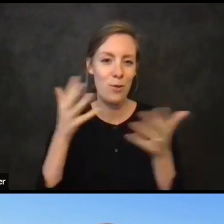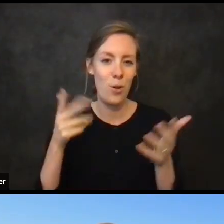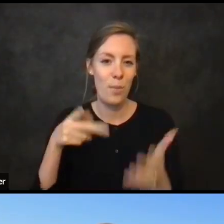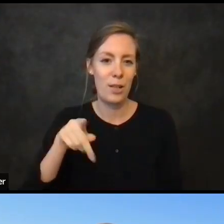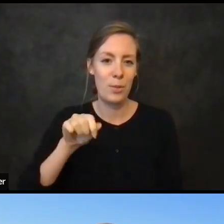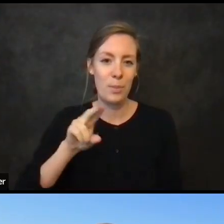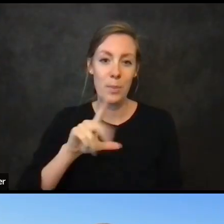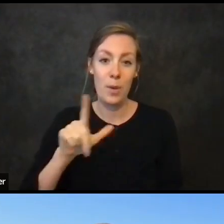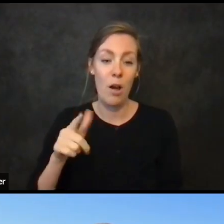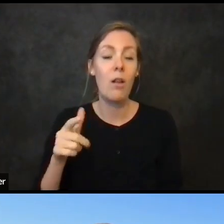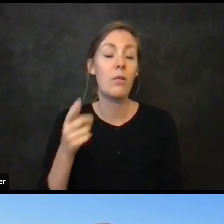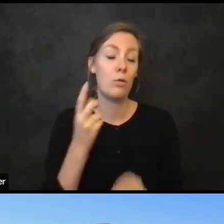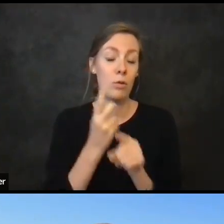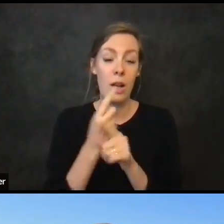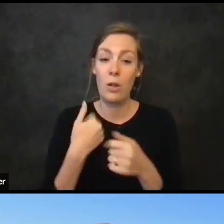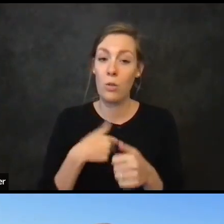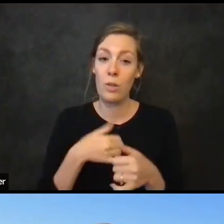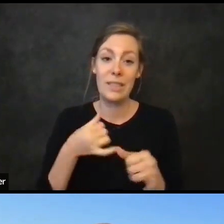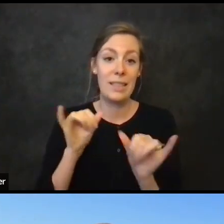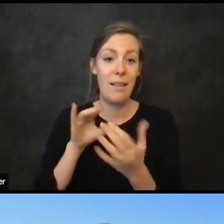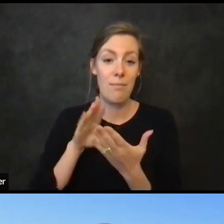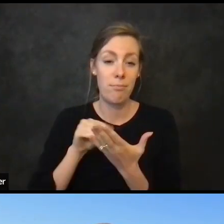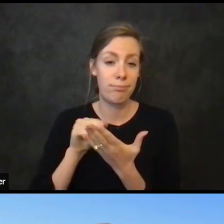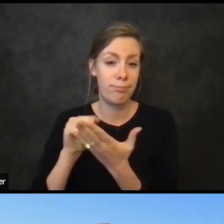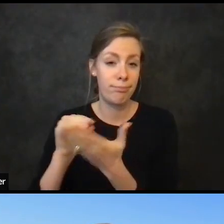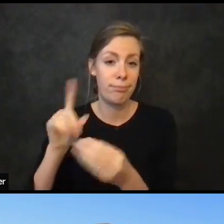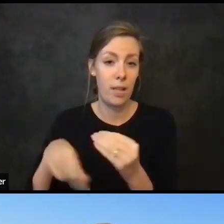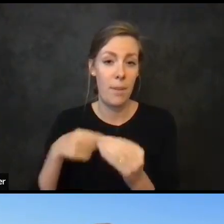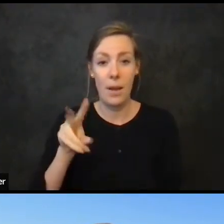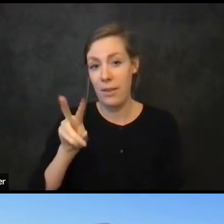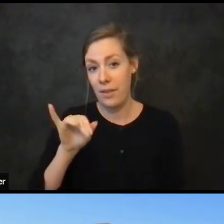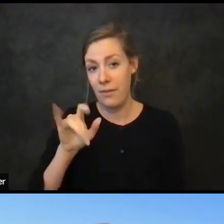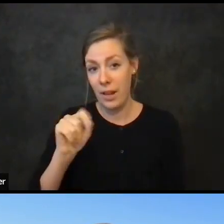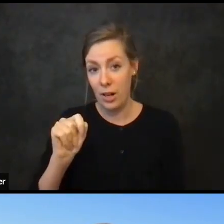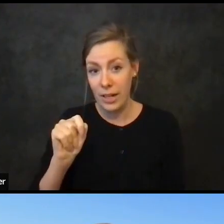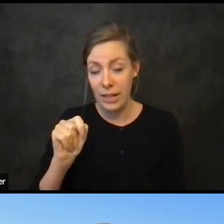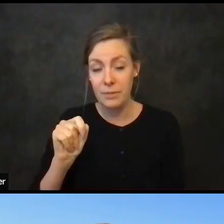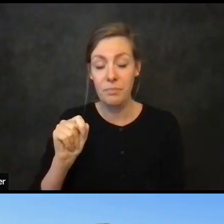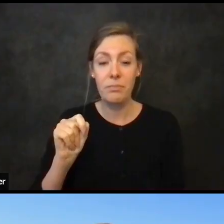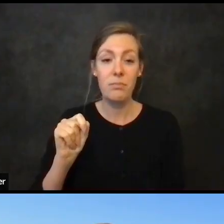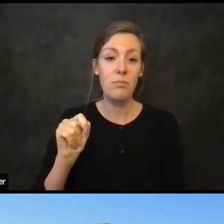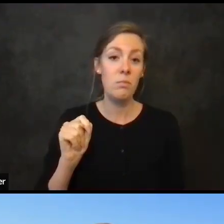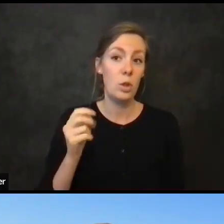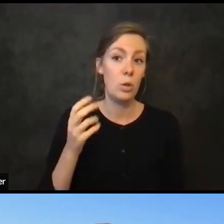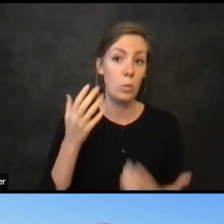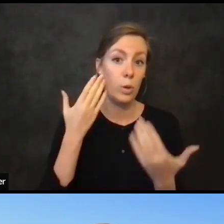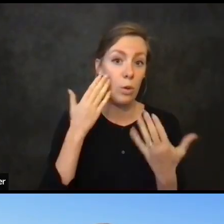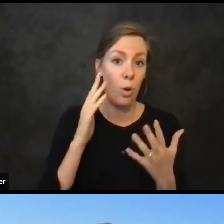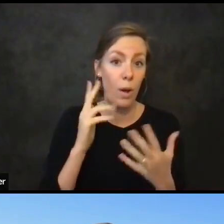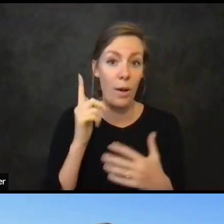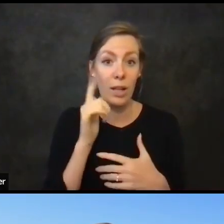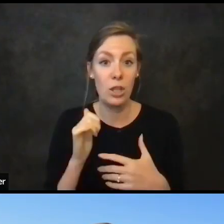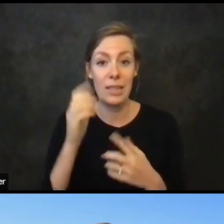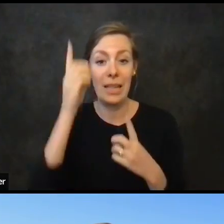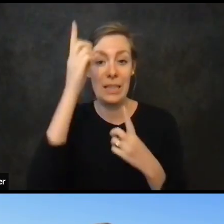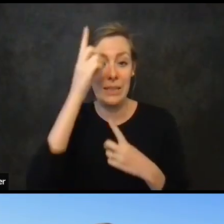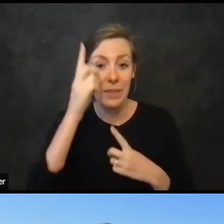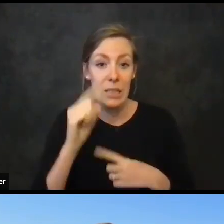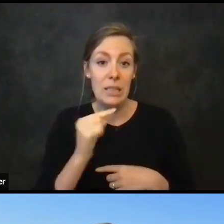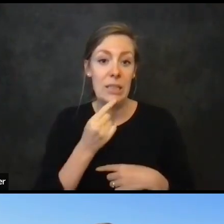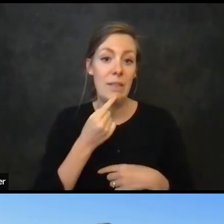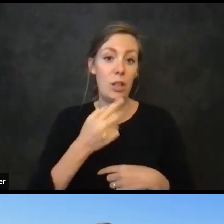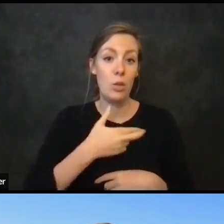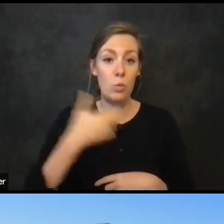still learning more about the Omicron variant, including its transmissibility, clinical presentation, disease severity, risk